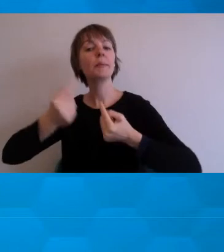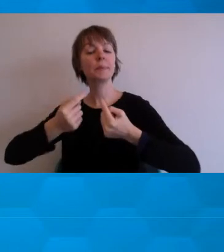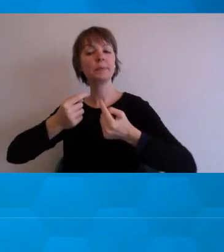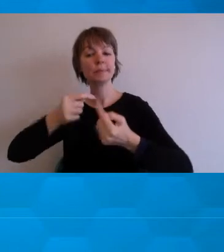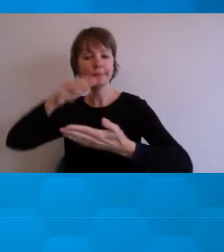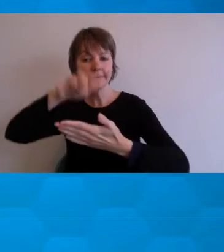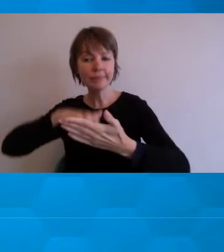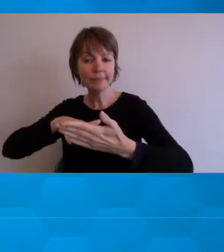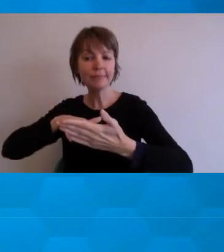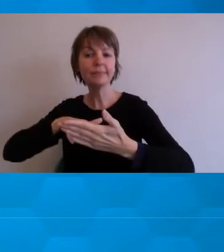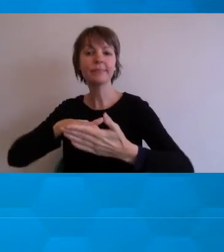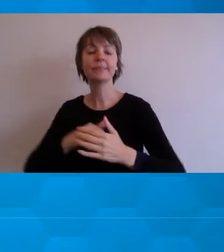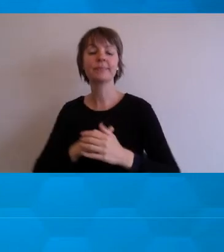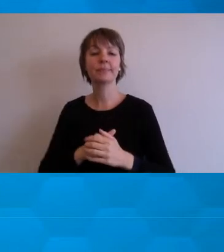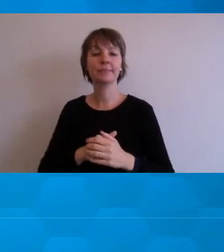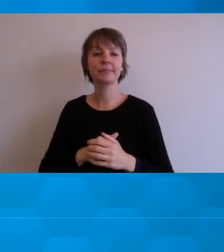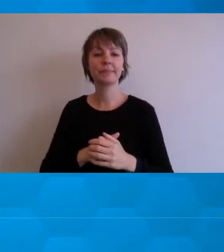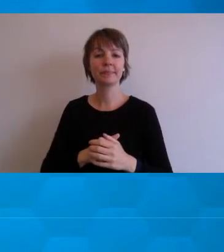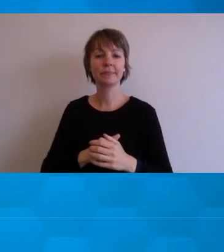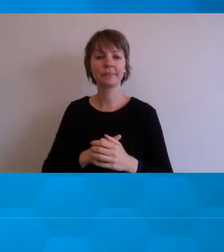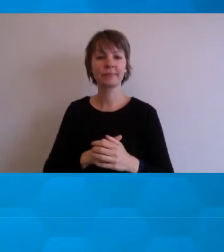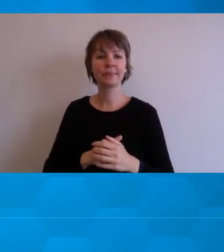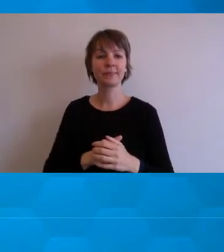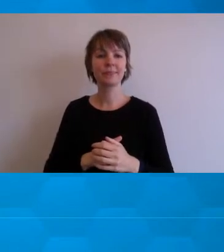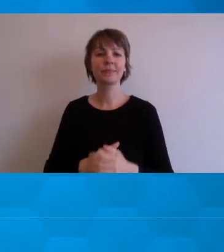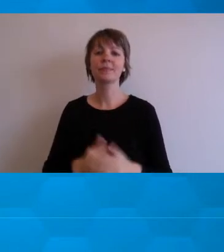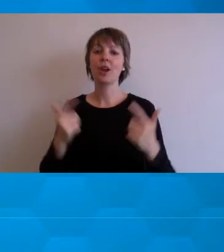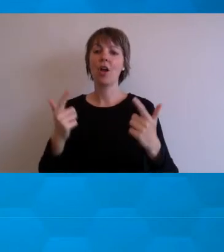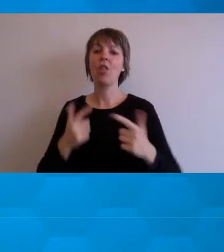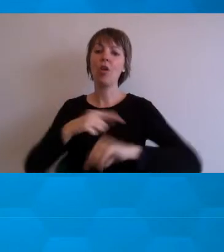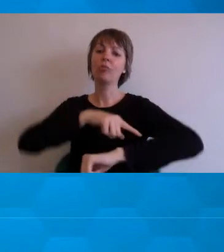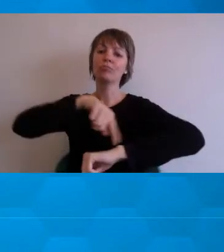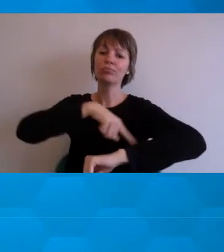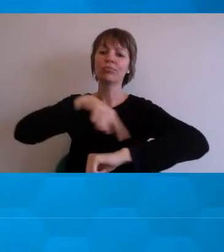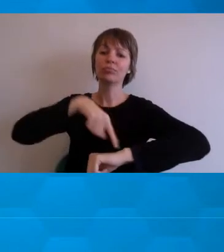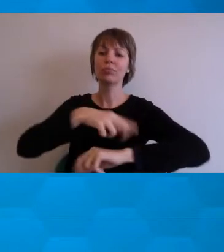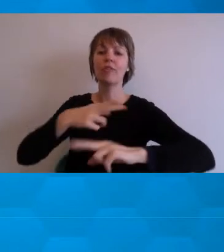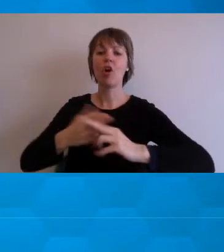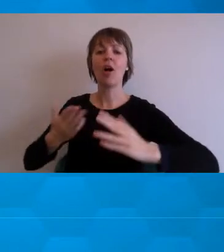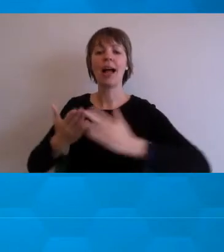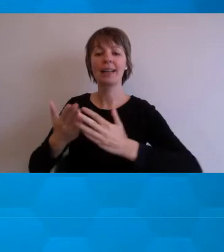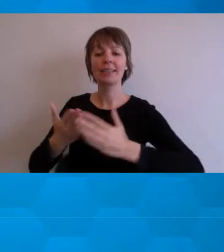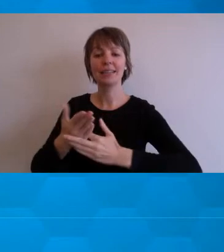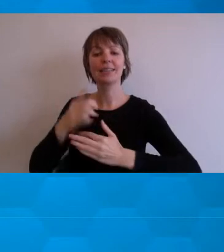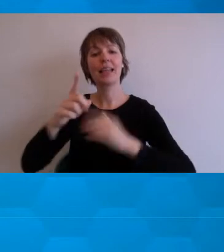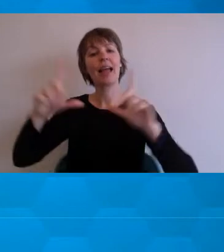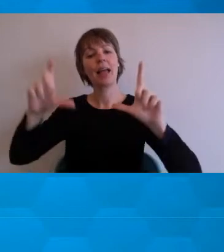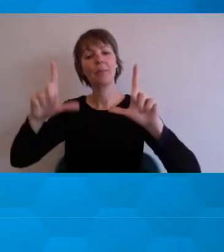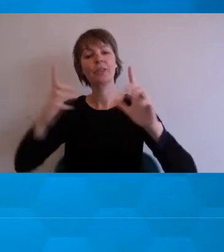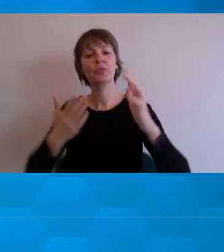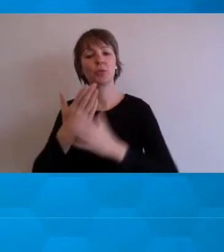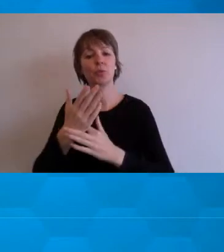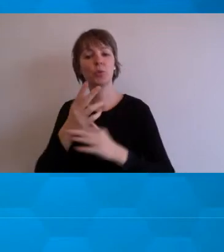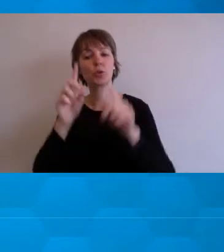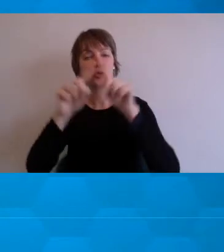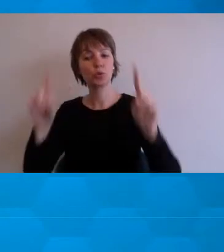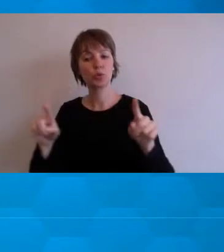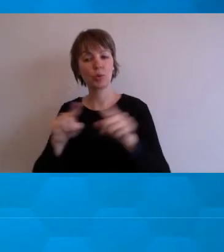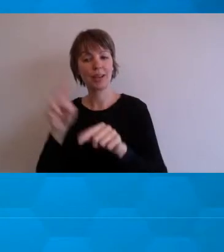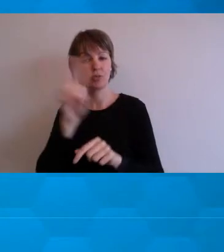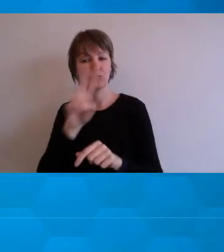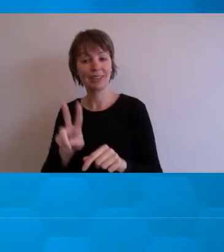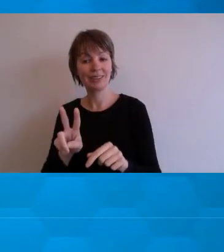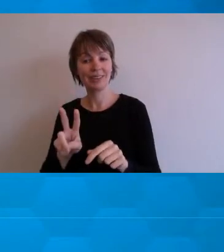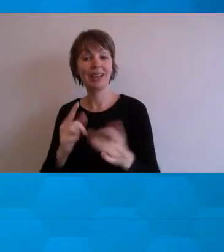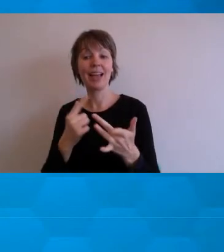image visually, but it takes quite a few seconds to access it through a screen reader. If the image is unimportant,